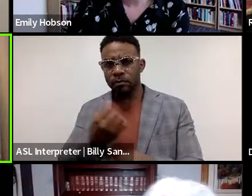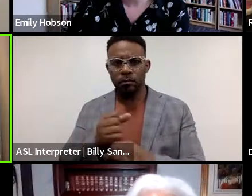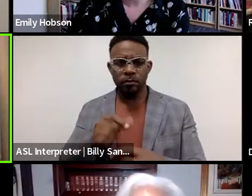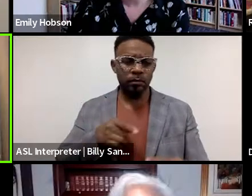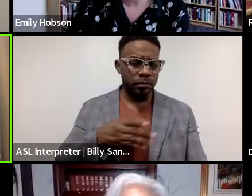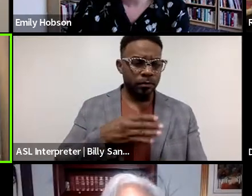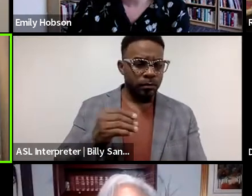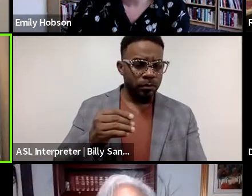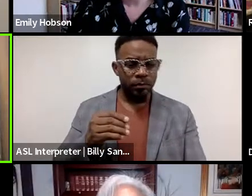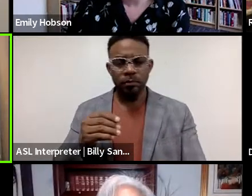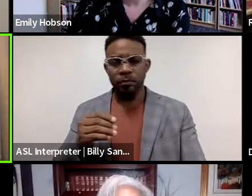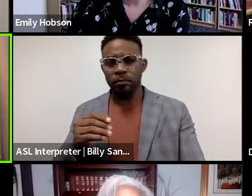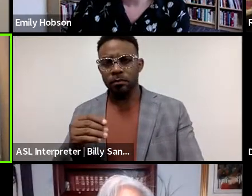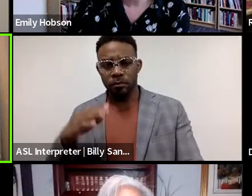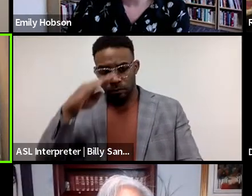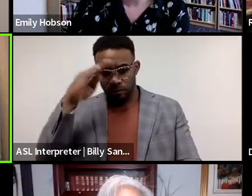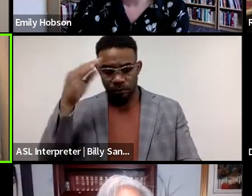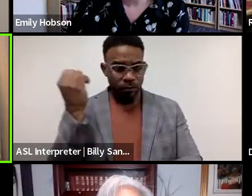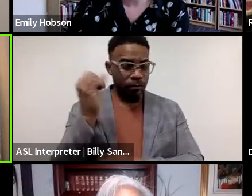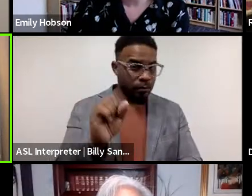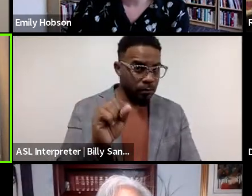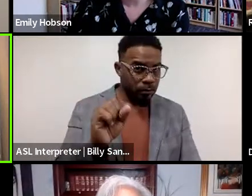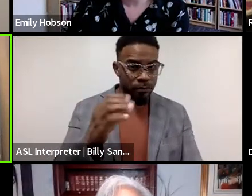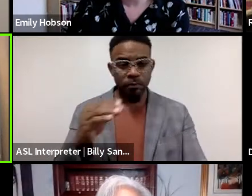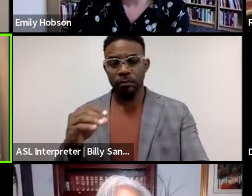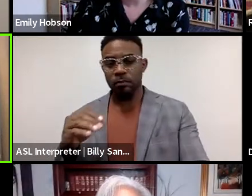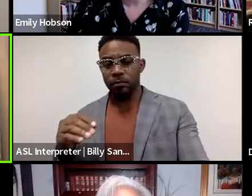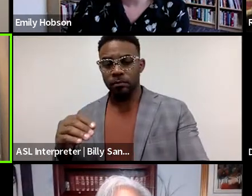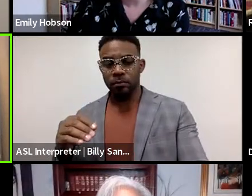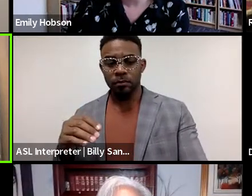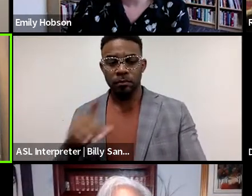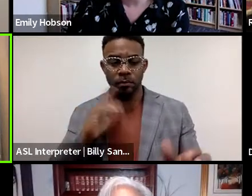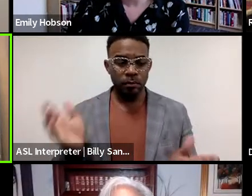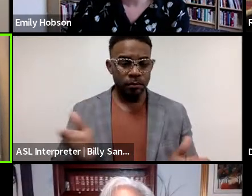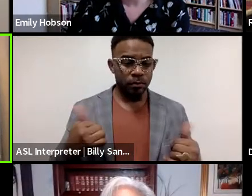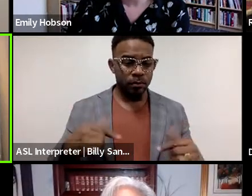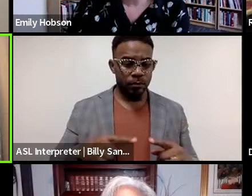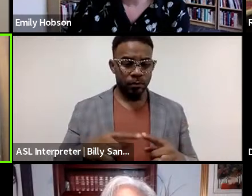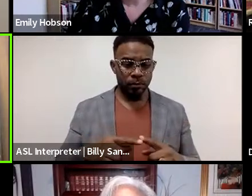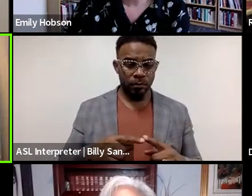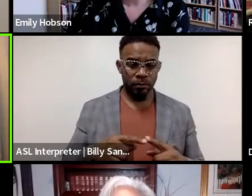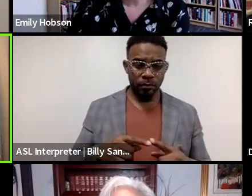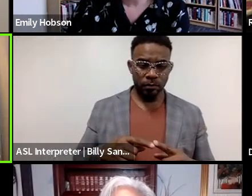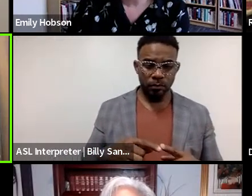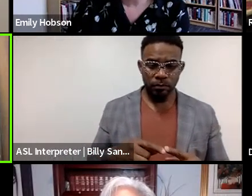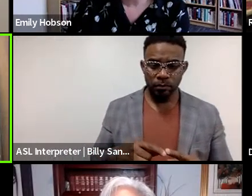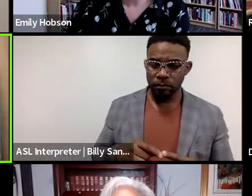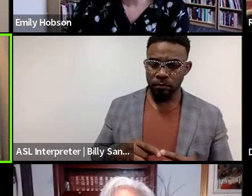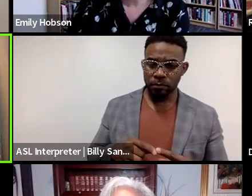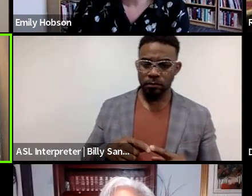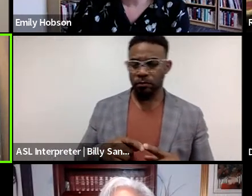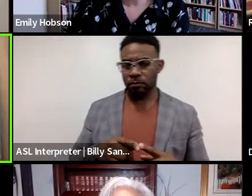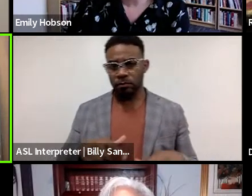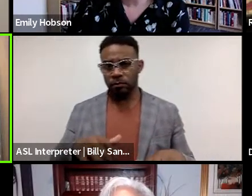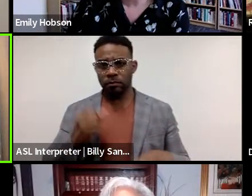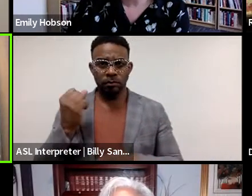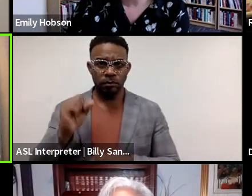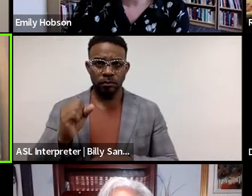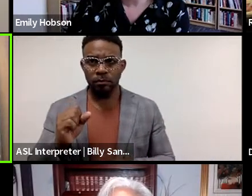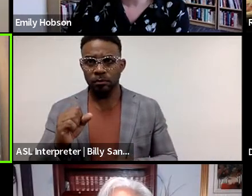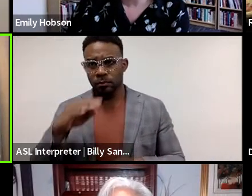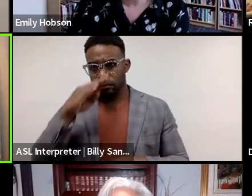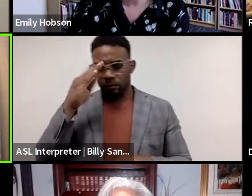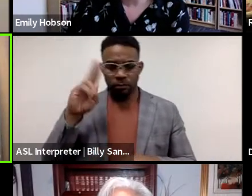struggle and Black protests, and is urging us to take rebellions, to take